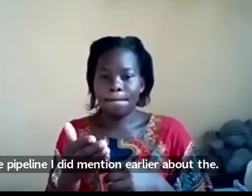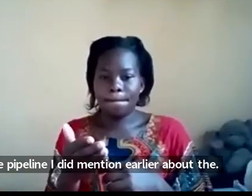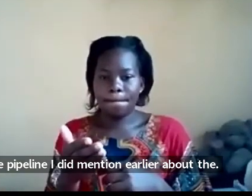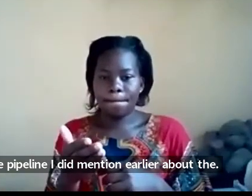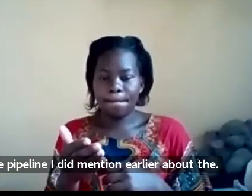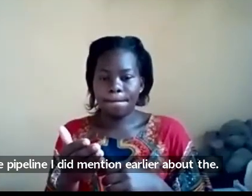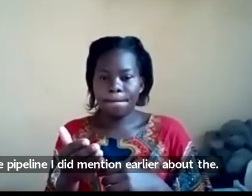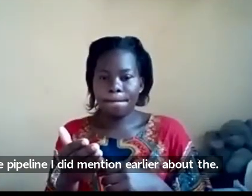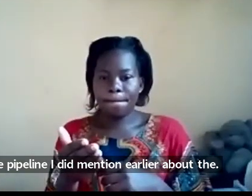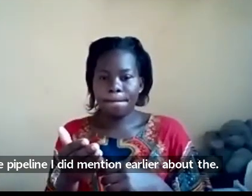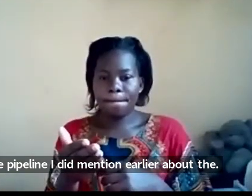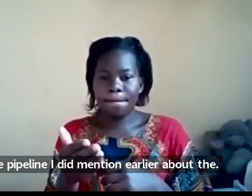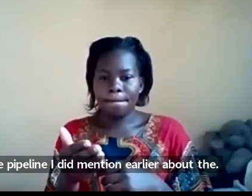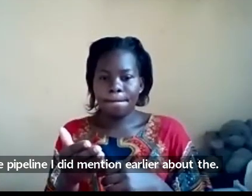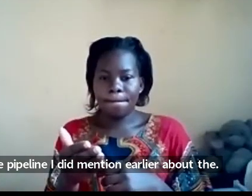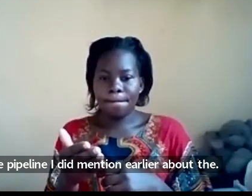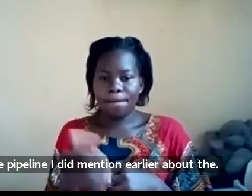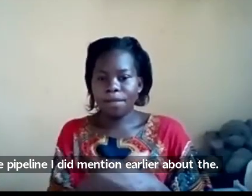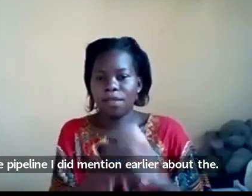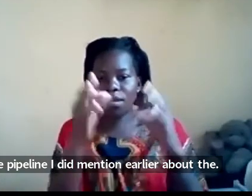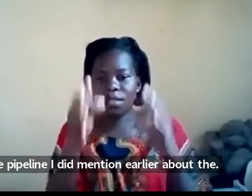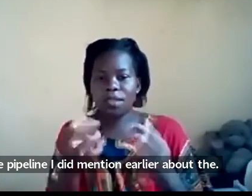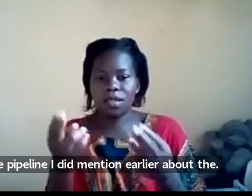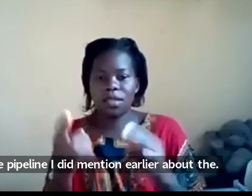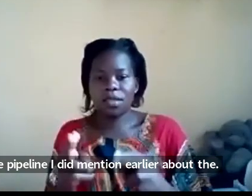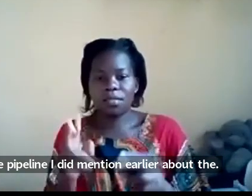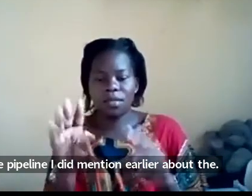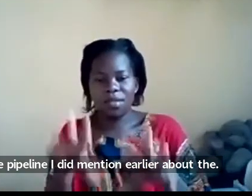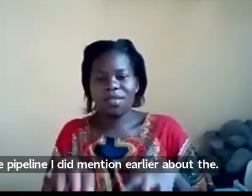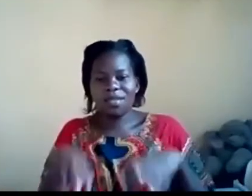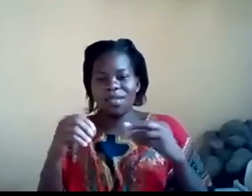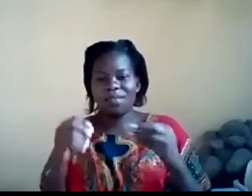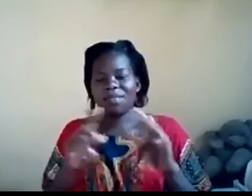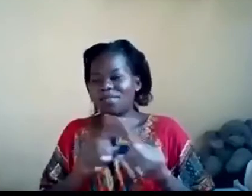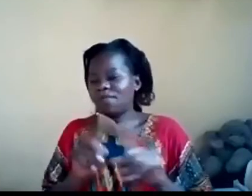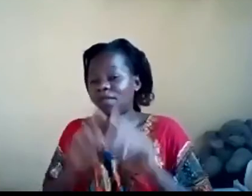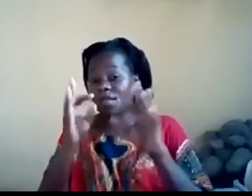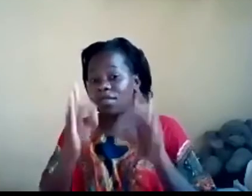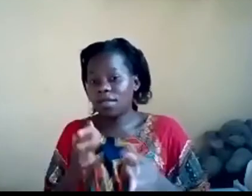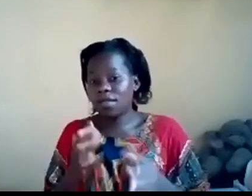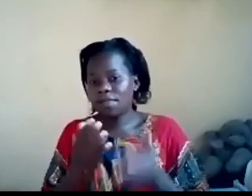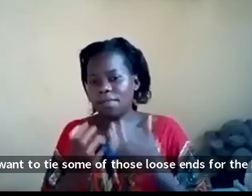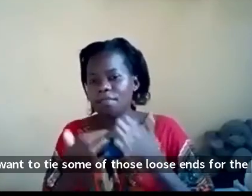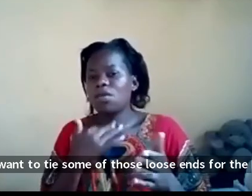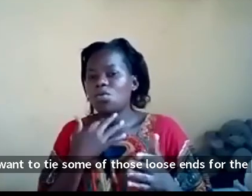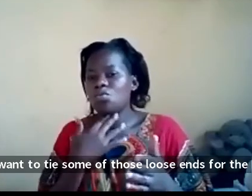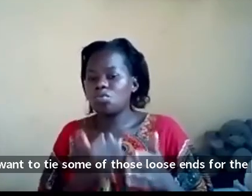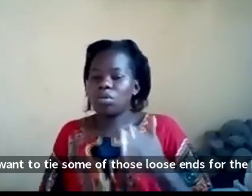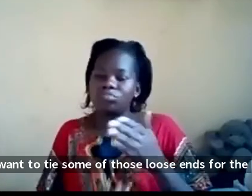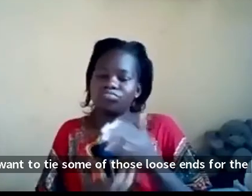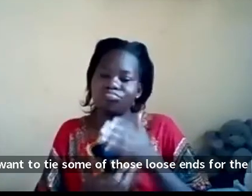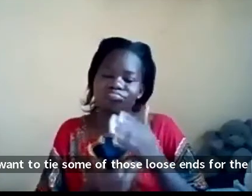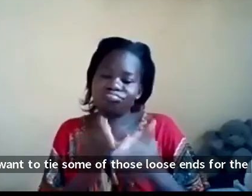whatever is going through the Houses of Parliament and so on and so forth. So maybe you want to tie some of those loose ends for the benefit of our listeners.